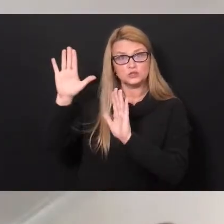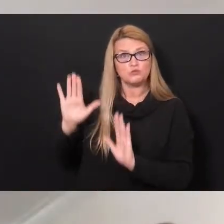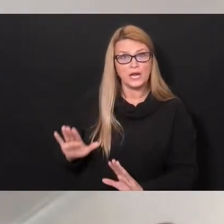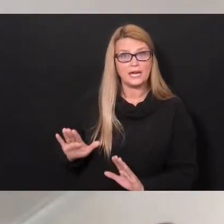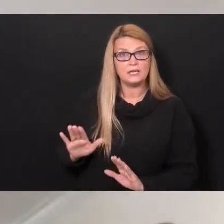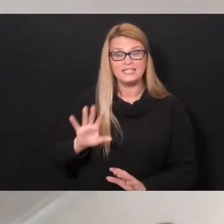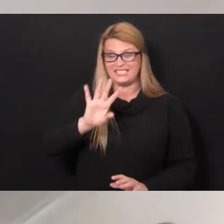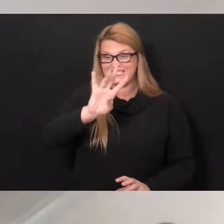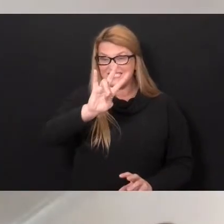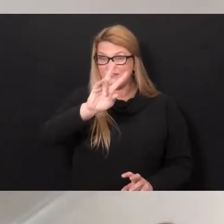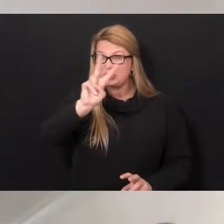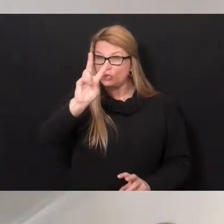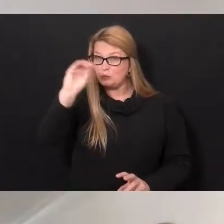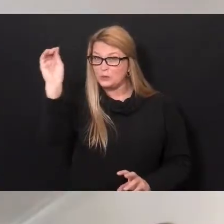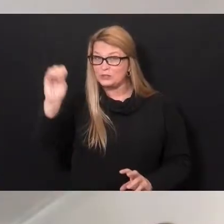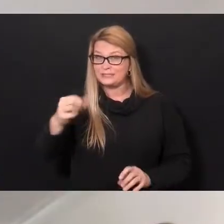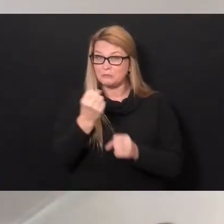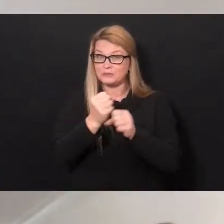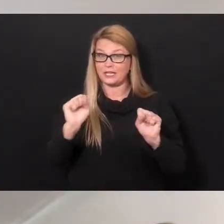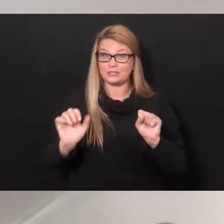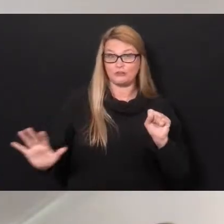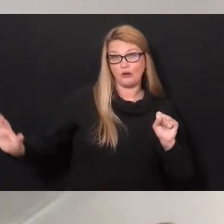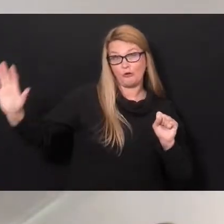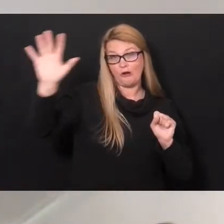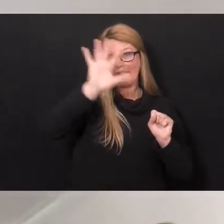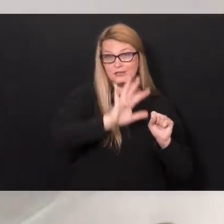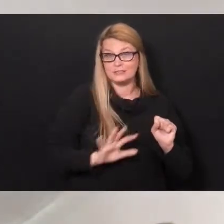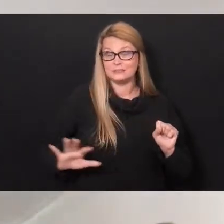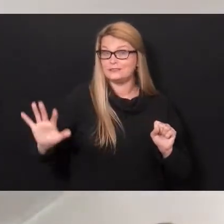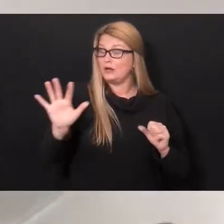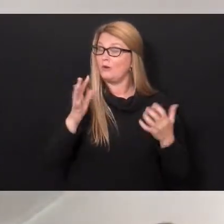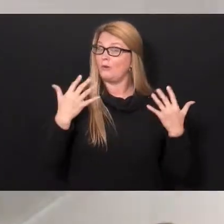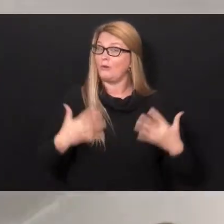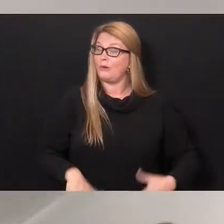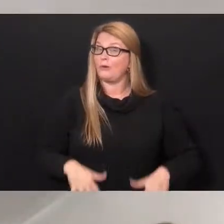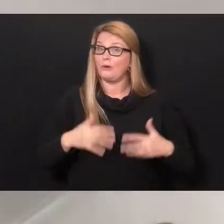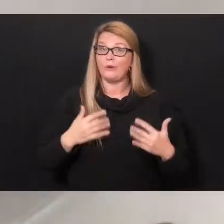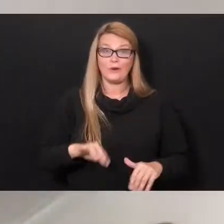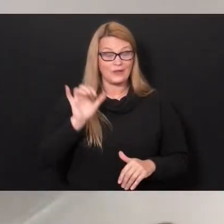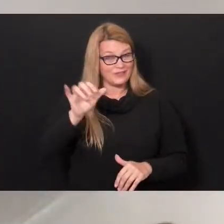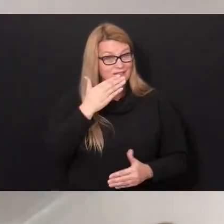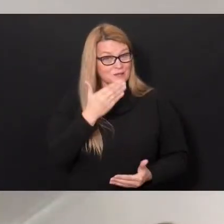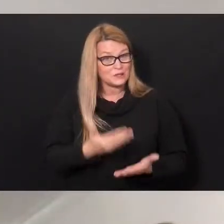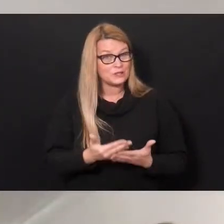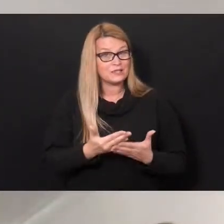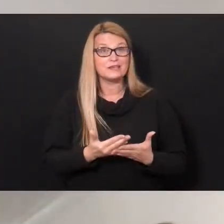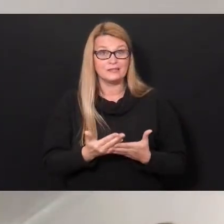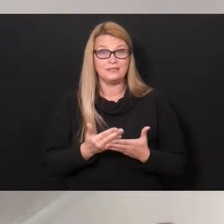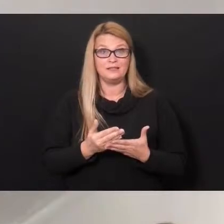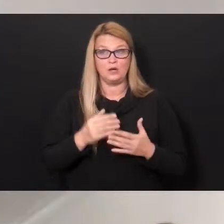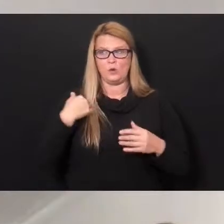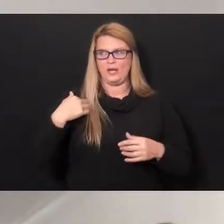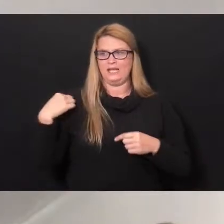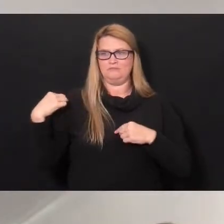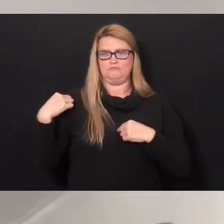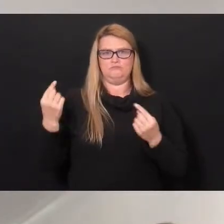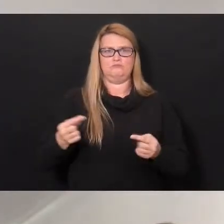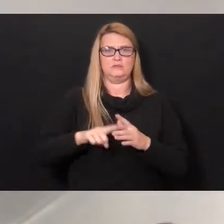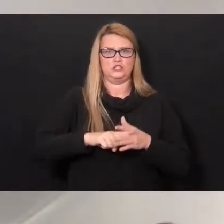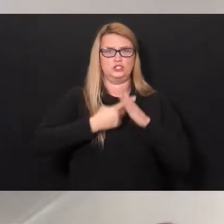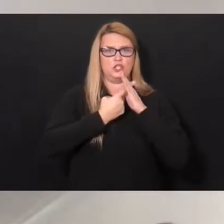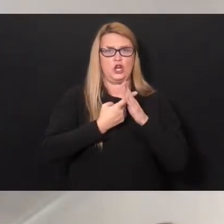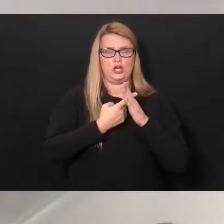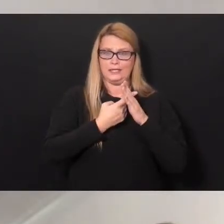72% protection across the board, when we started off with this COVID-19 pandemic would have been